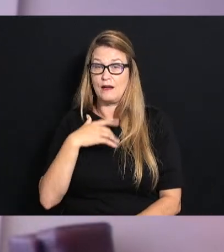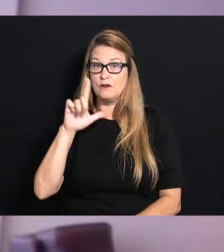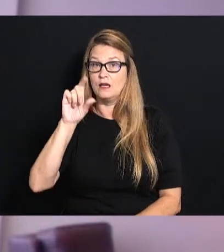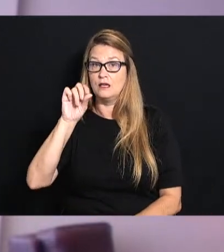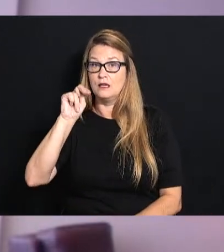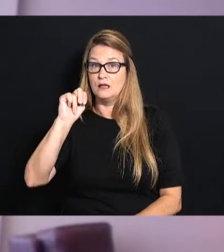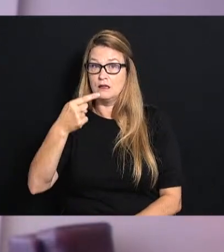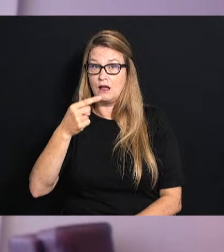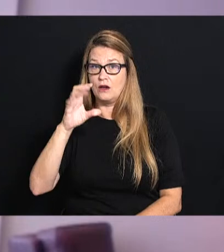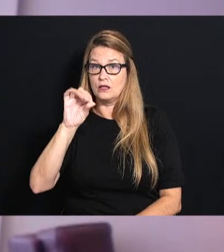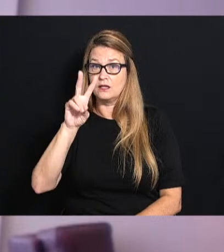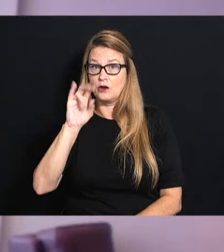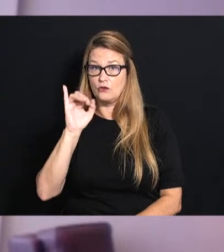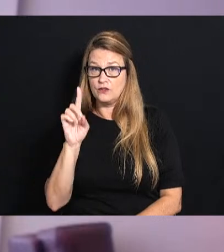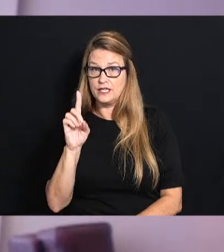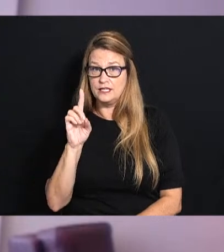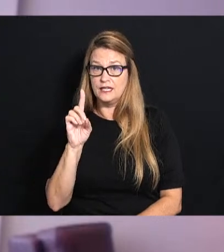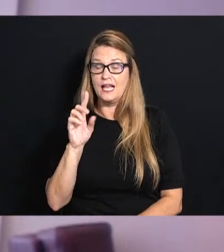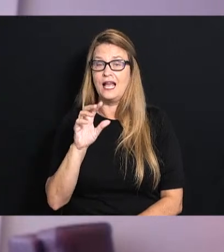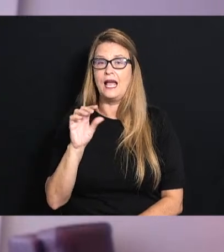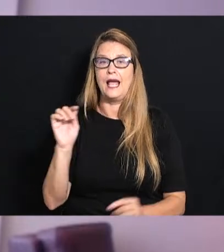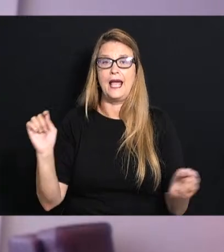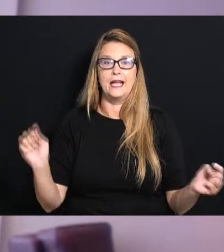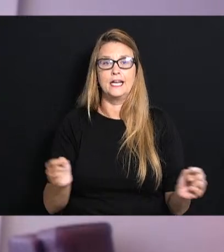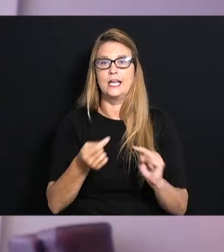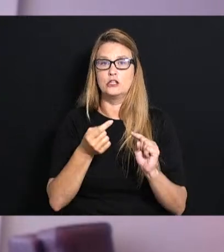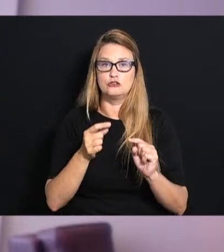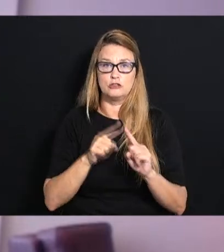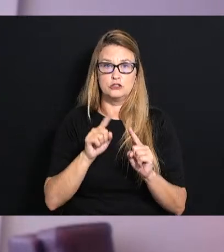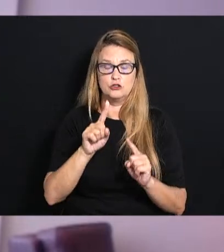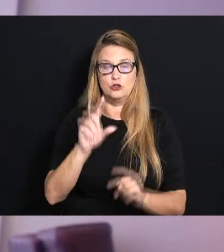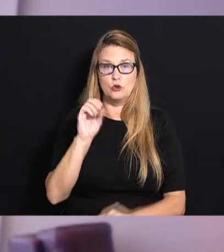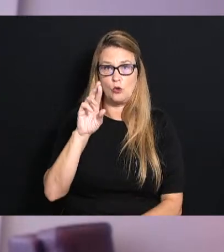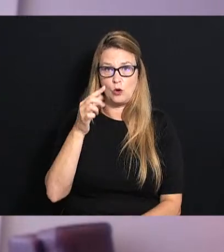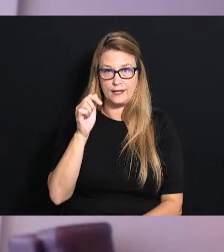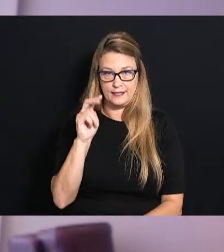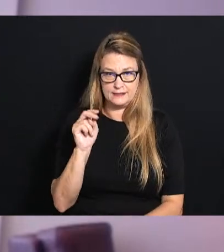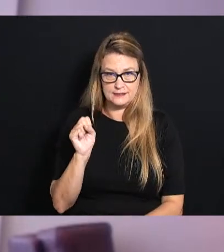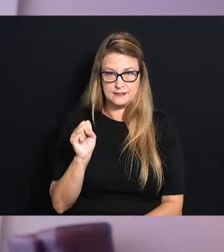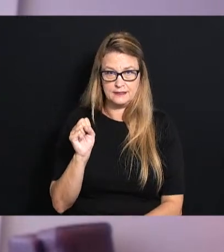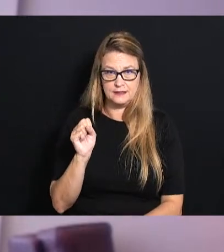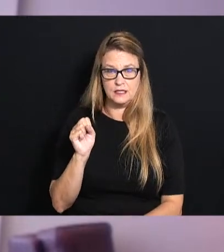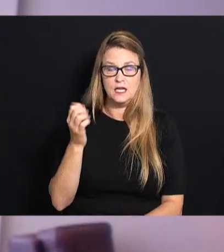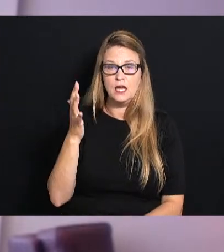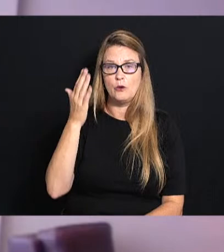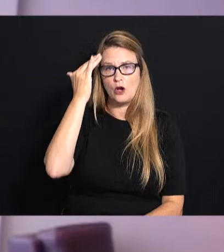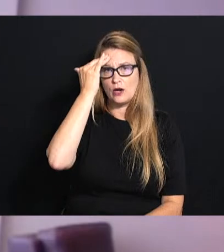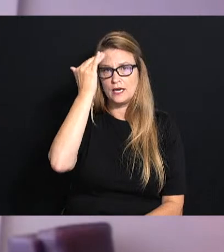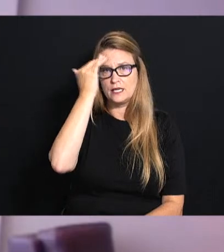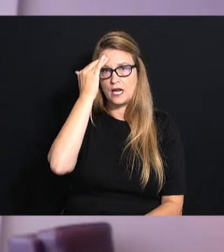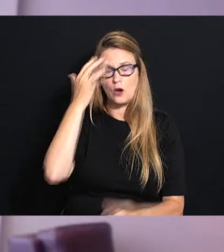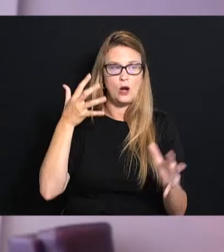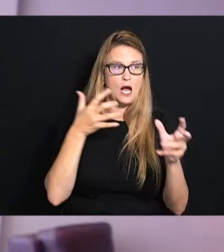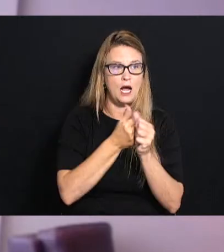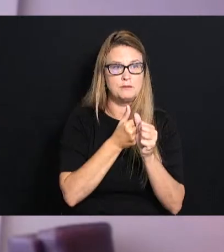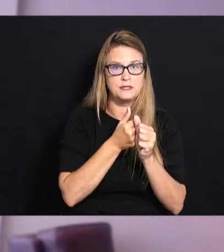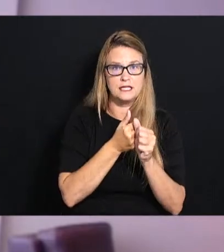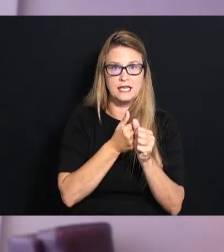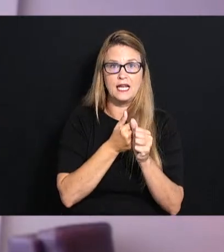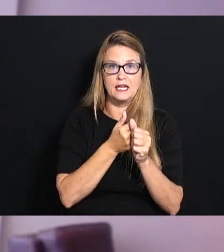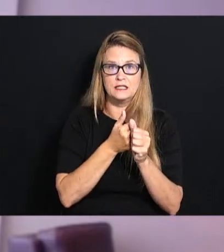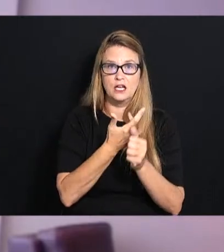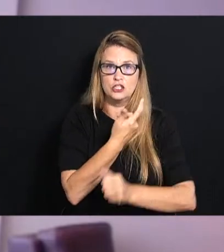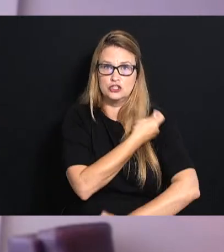symptoms and also injuries to vital organs. And we also know that up-to-date vaccination is our